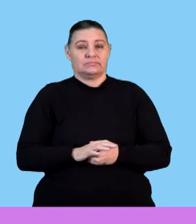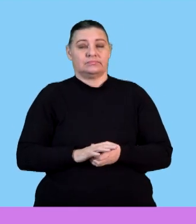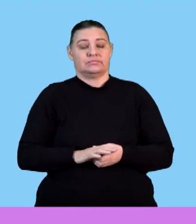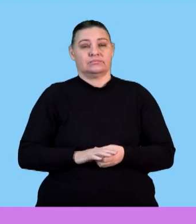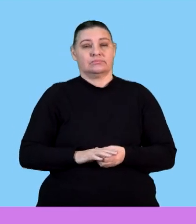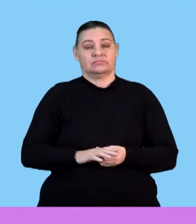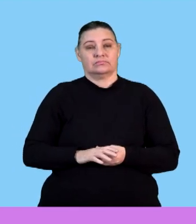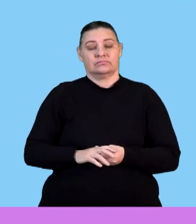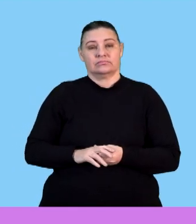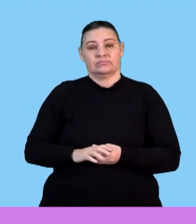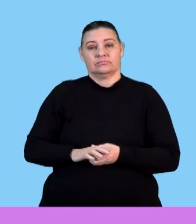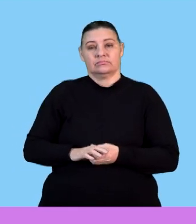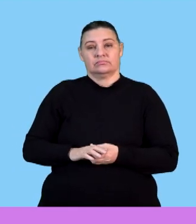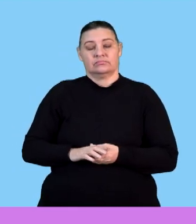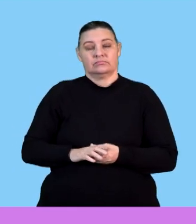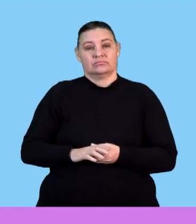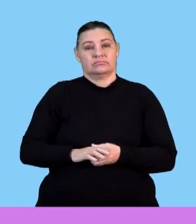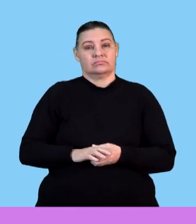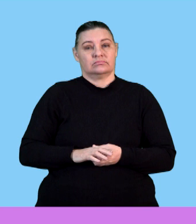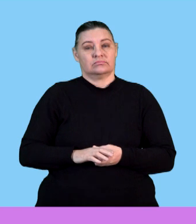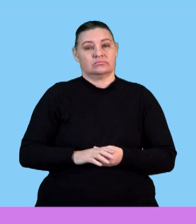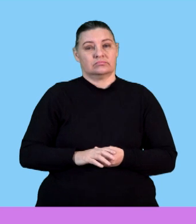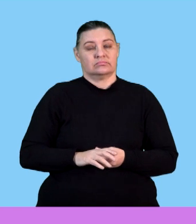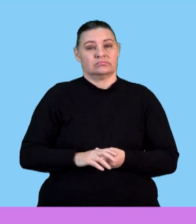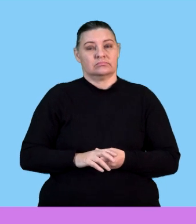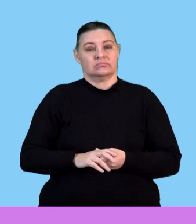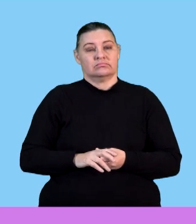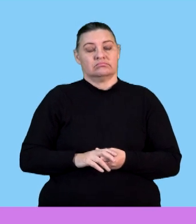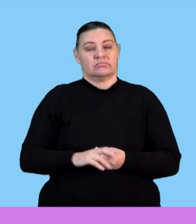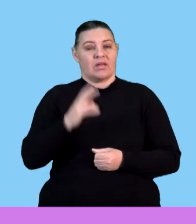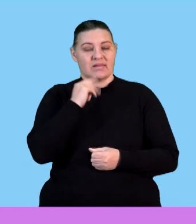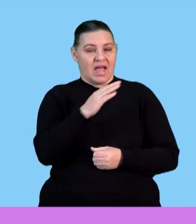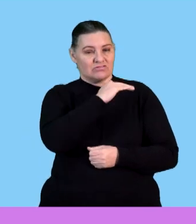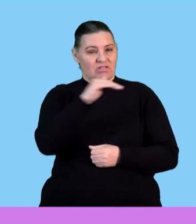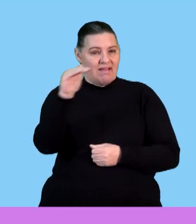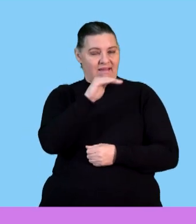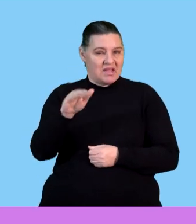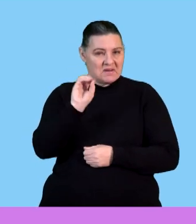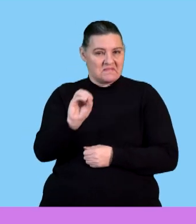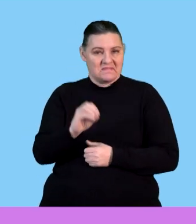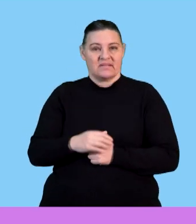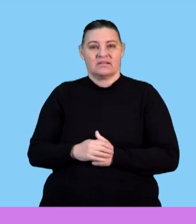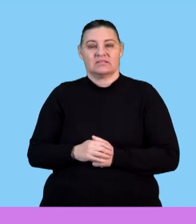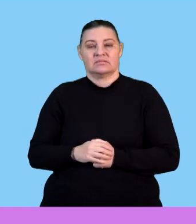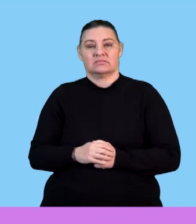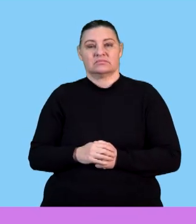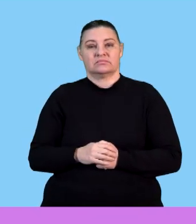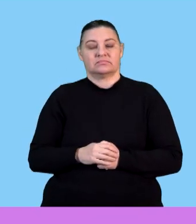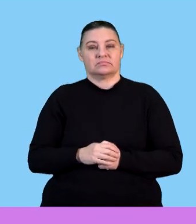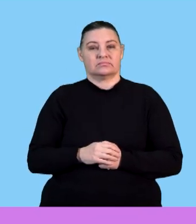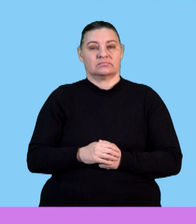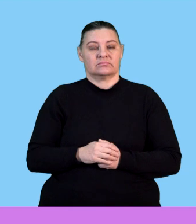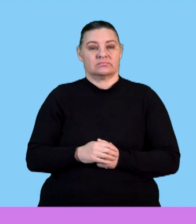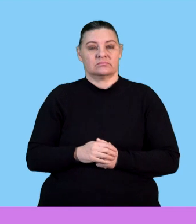So, in this case, add some nice straight lines there. Oh, before we do